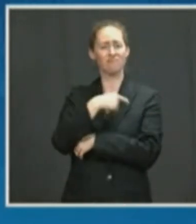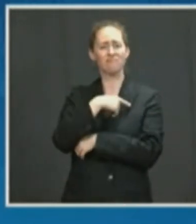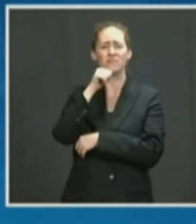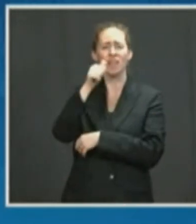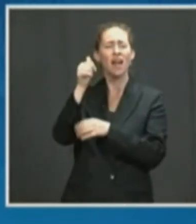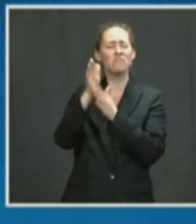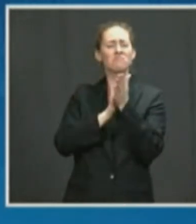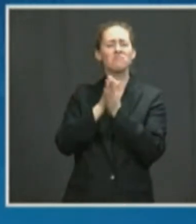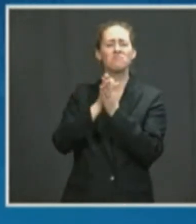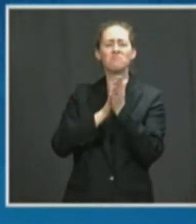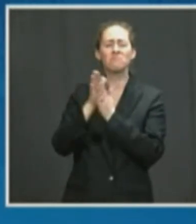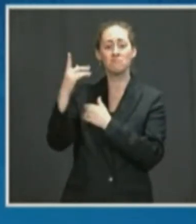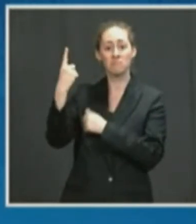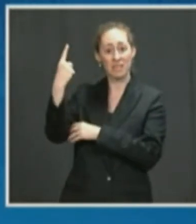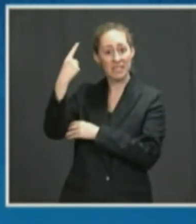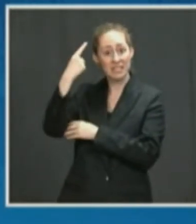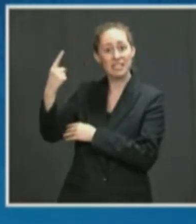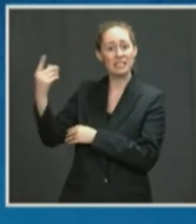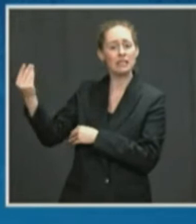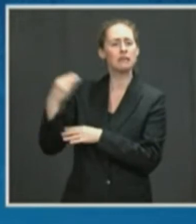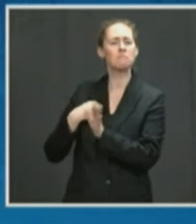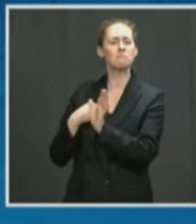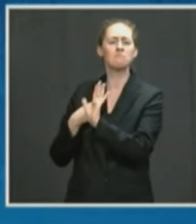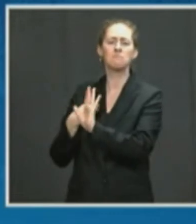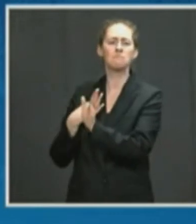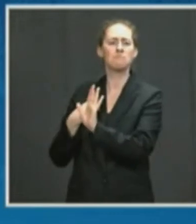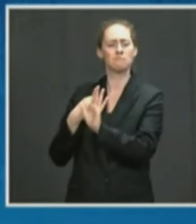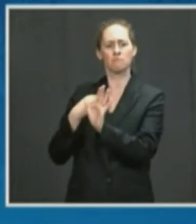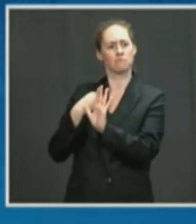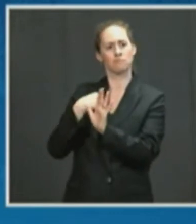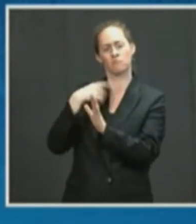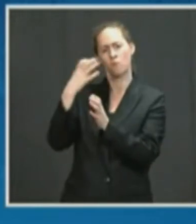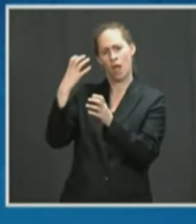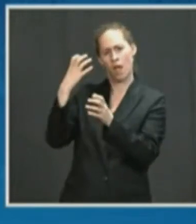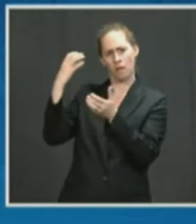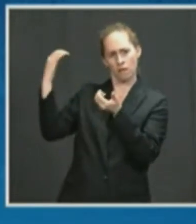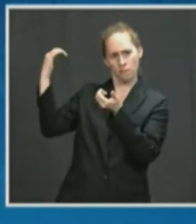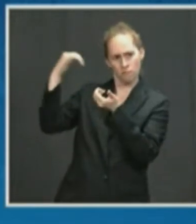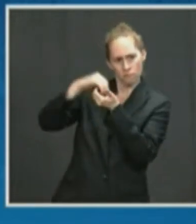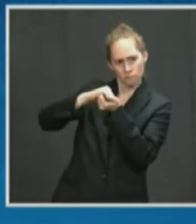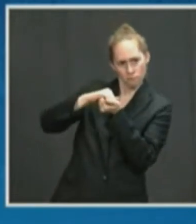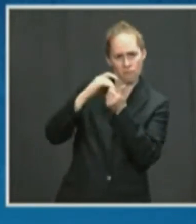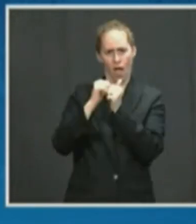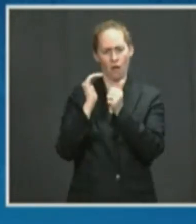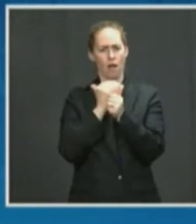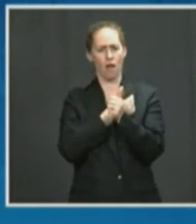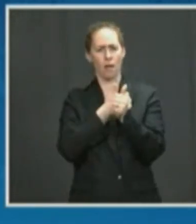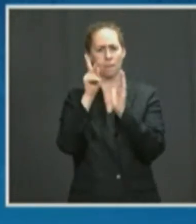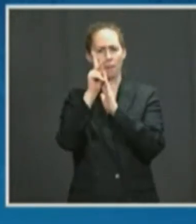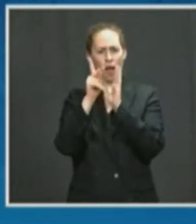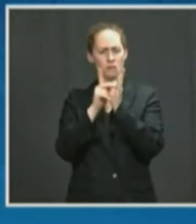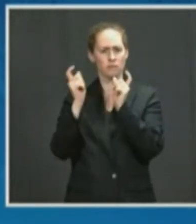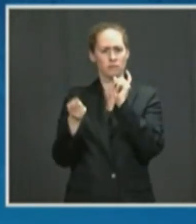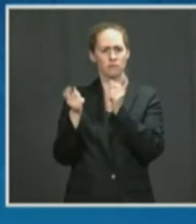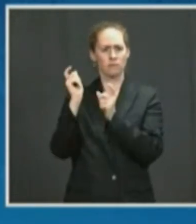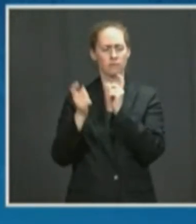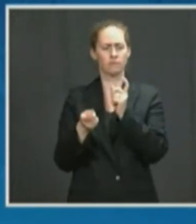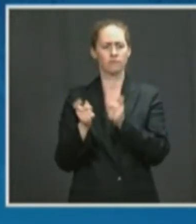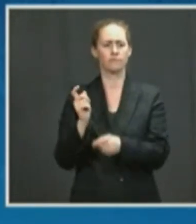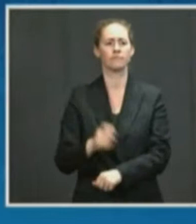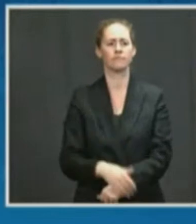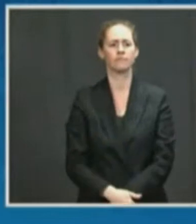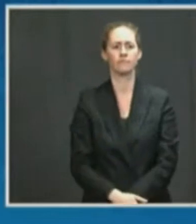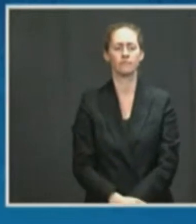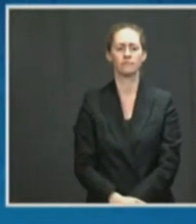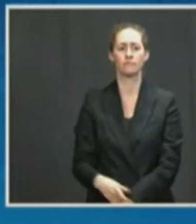are interested in working in public policies that transfer those resources effectively, significantly,